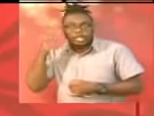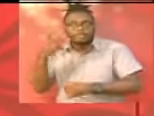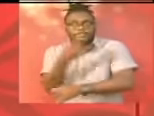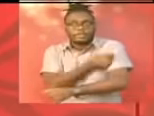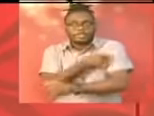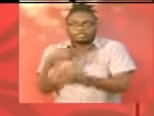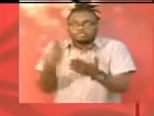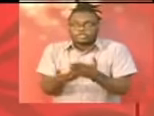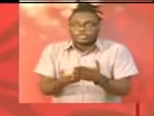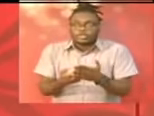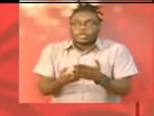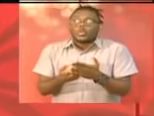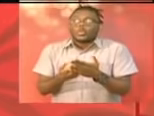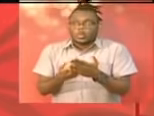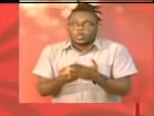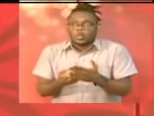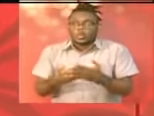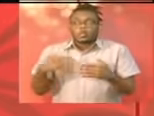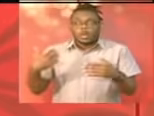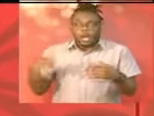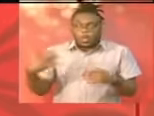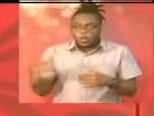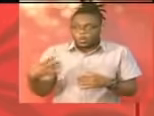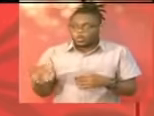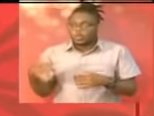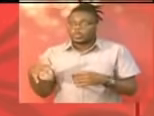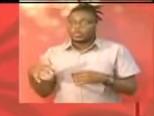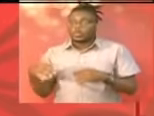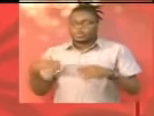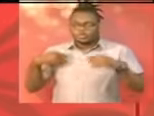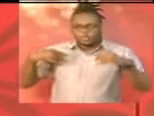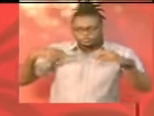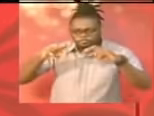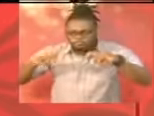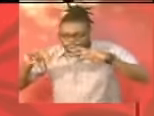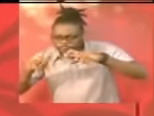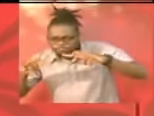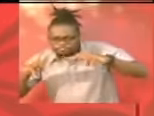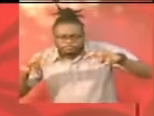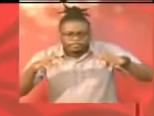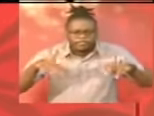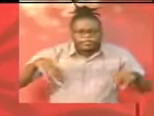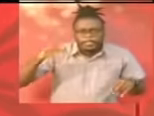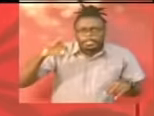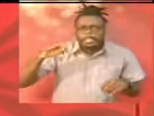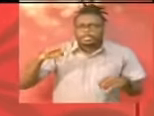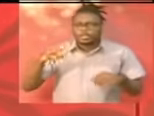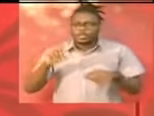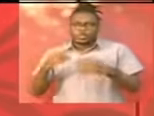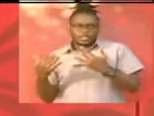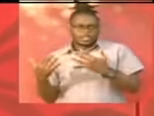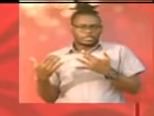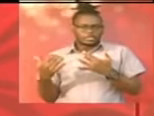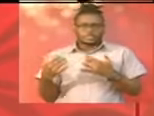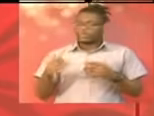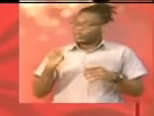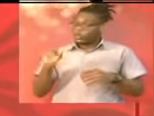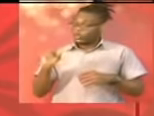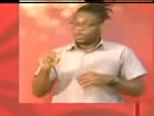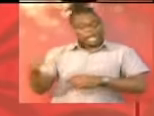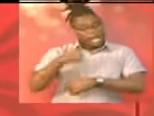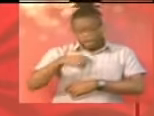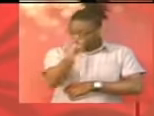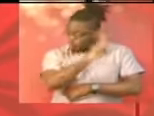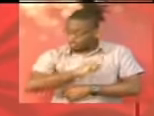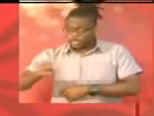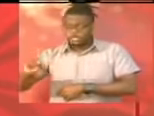the preceding months, from reliable sources of course, I did not hesitate to get myself vaccinated, as the chance